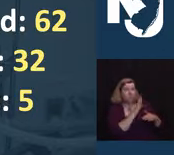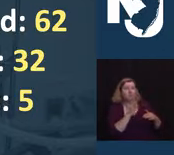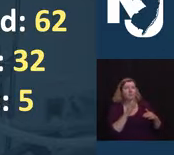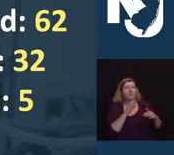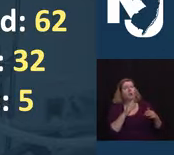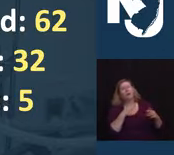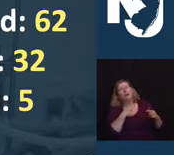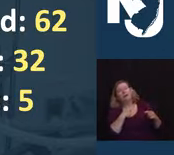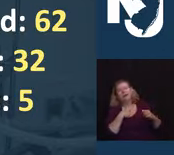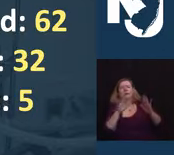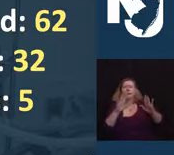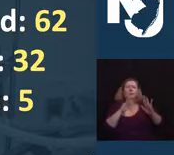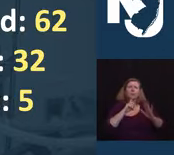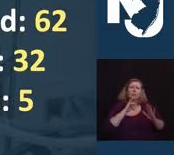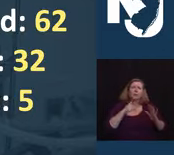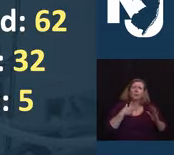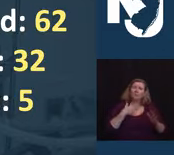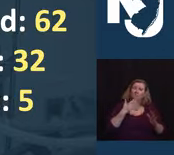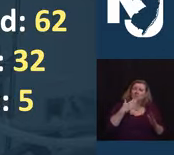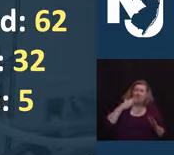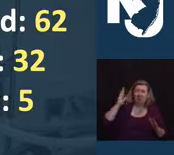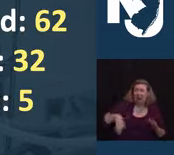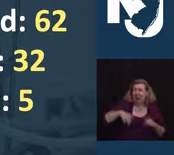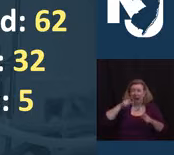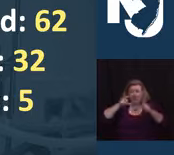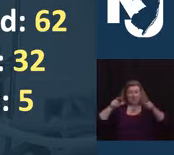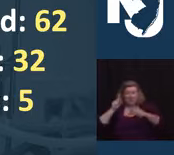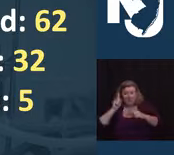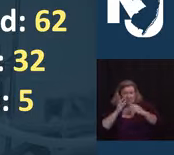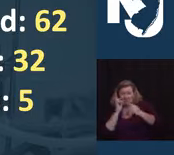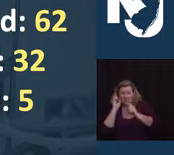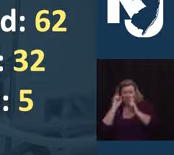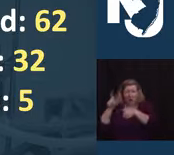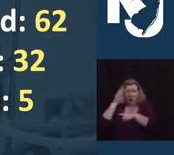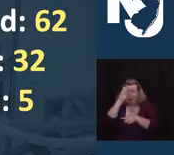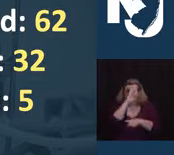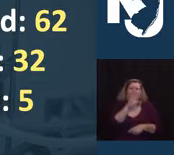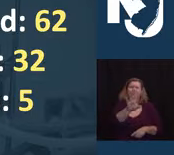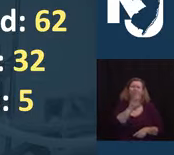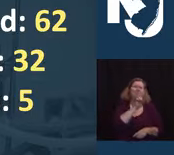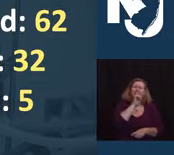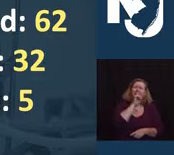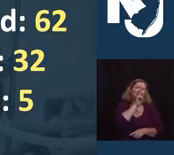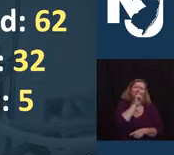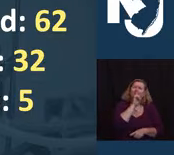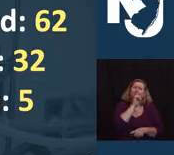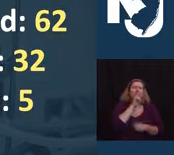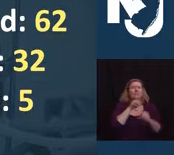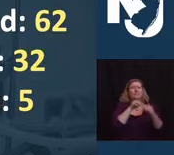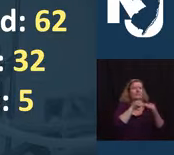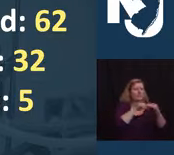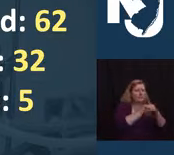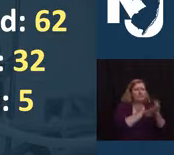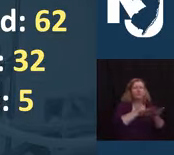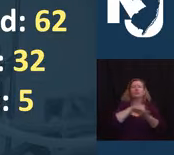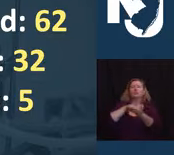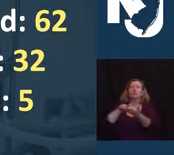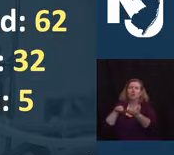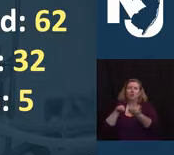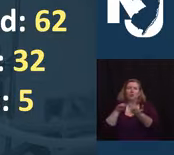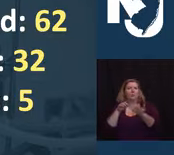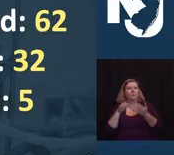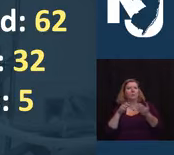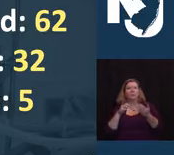back to their families, the reality sets in that many of their hospitalizations were preventable and will be preventable through